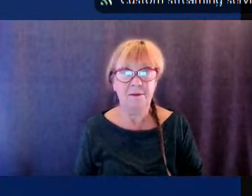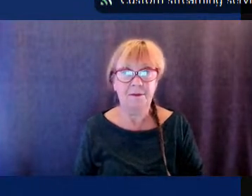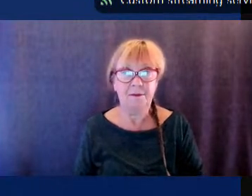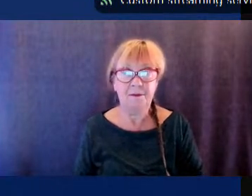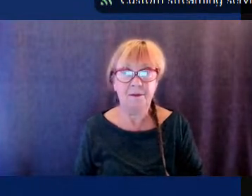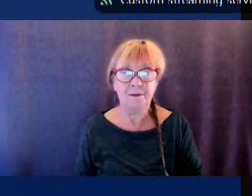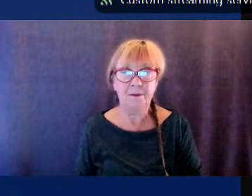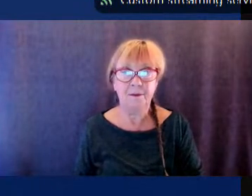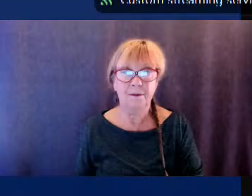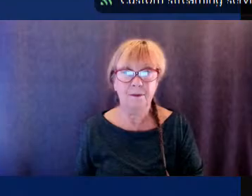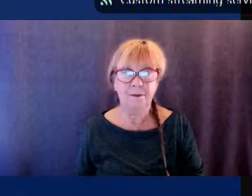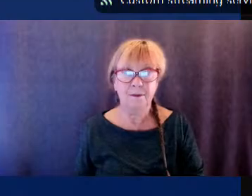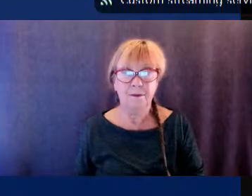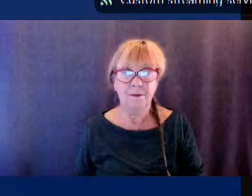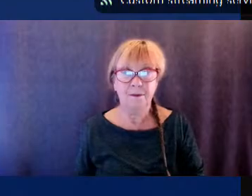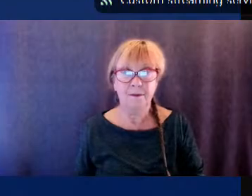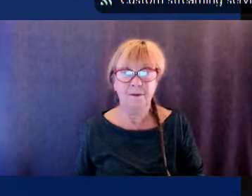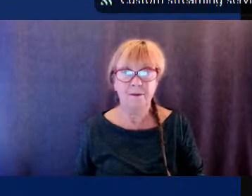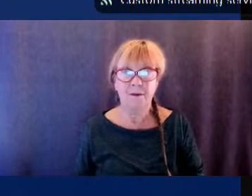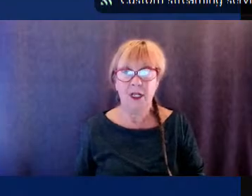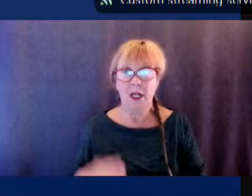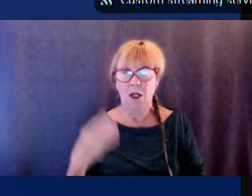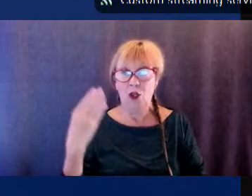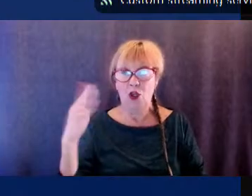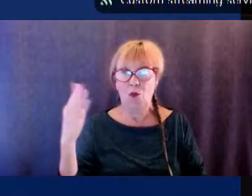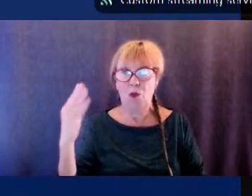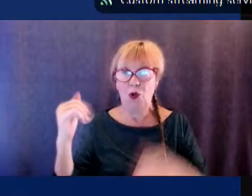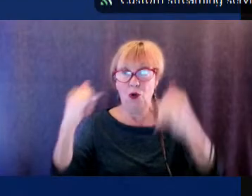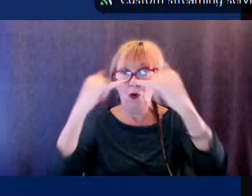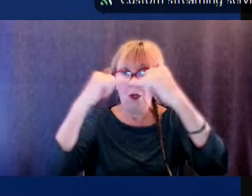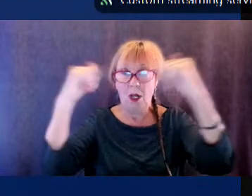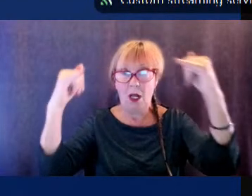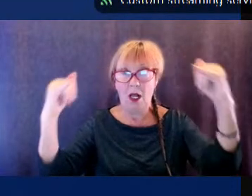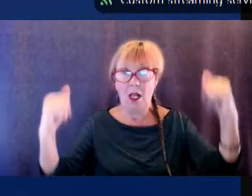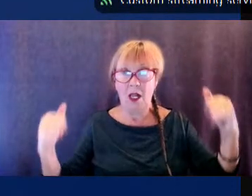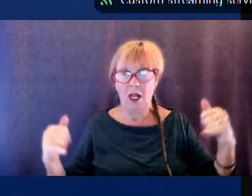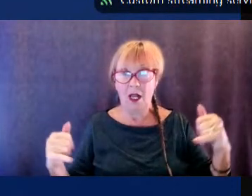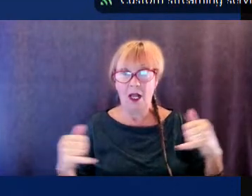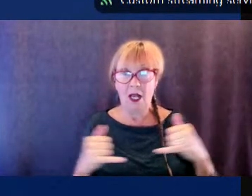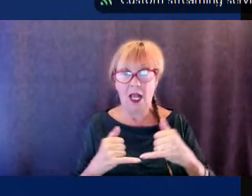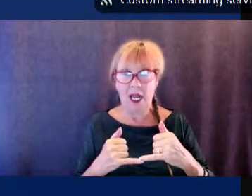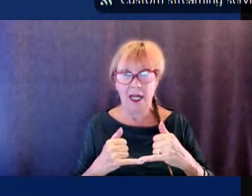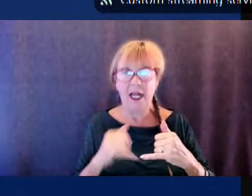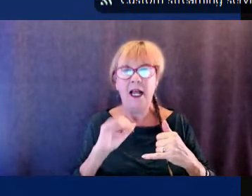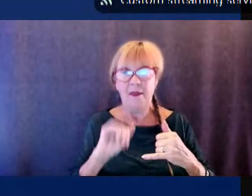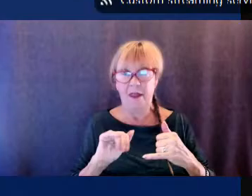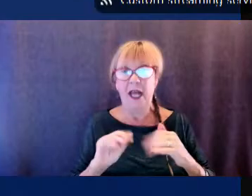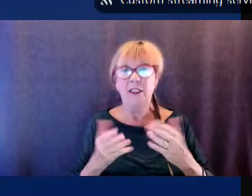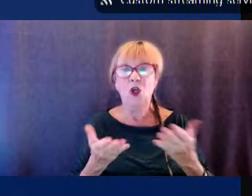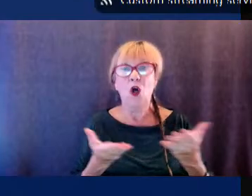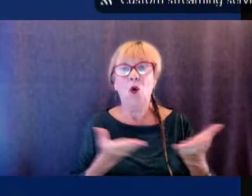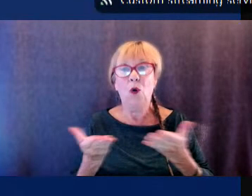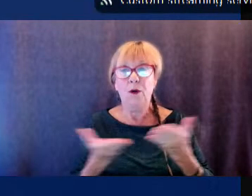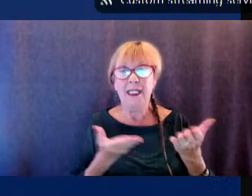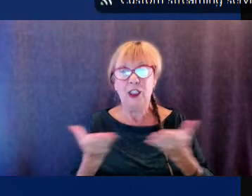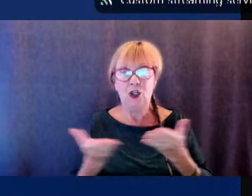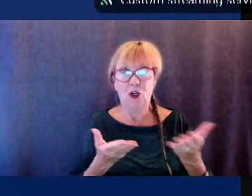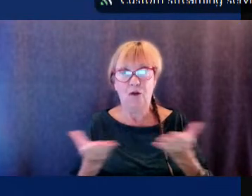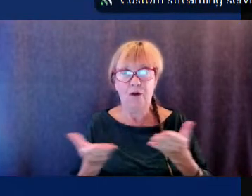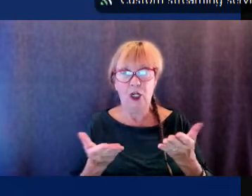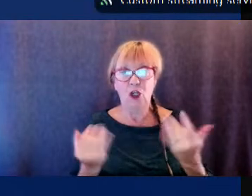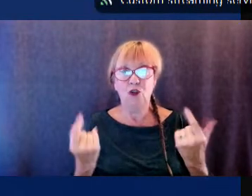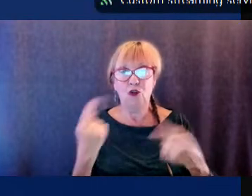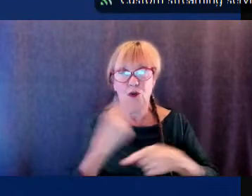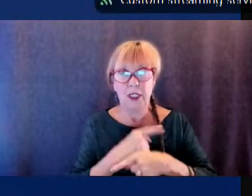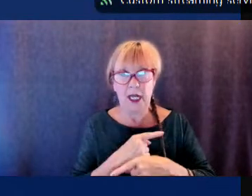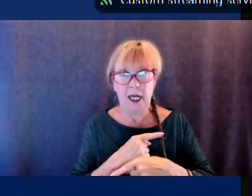area. If you look at the blue outline, that's what we're serving today. If you look at the little striped areas, that's